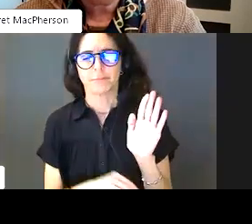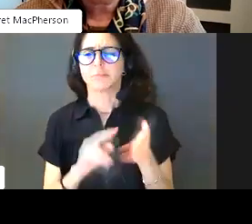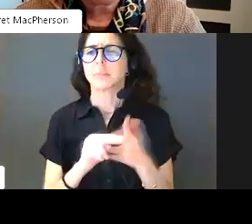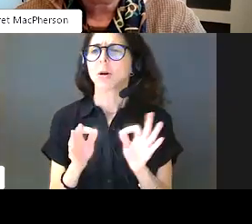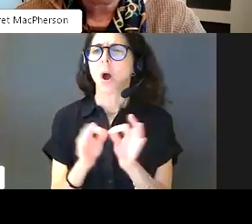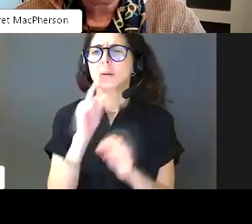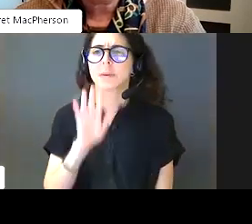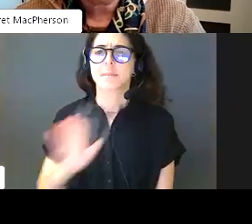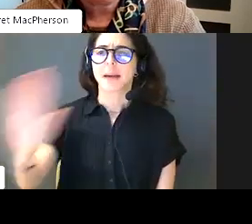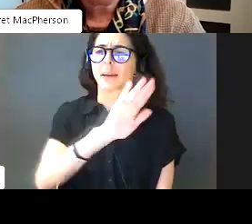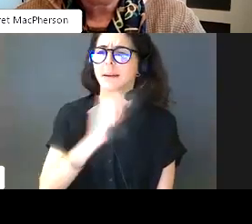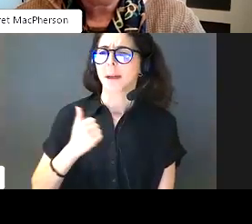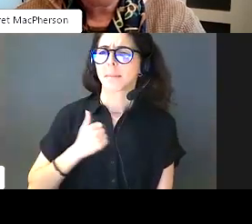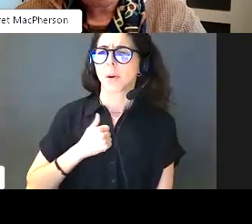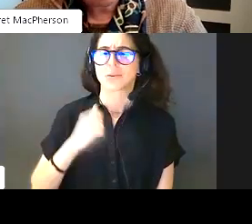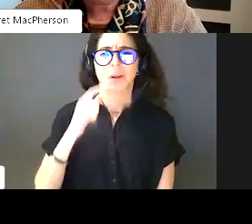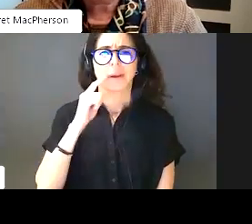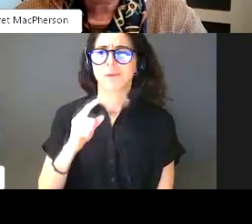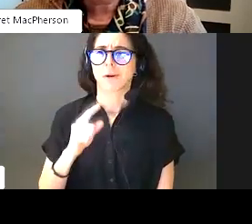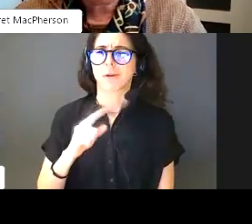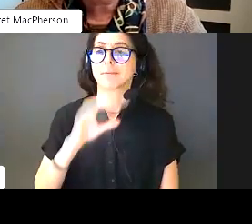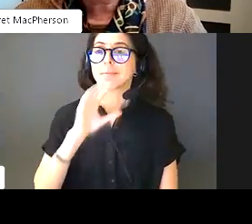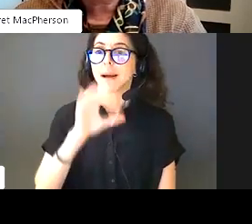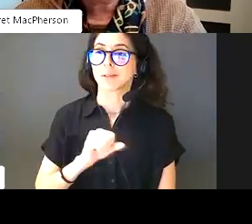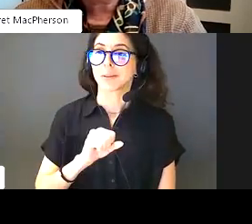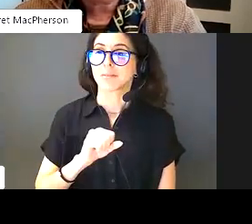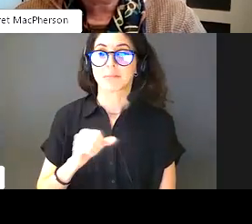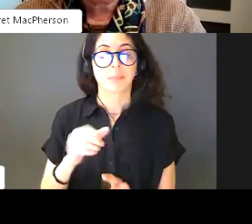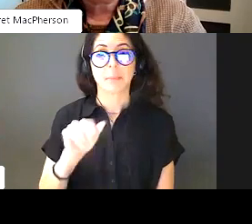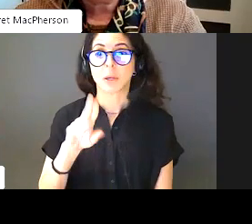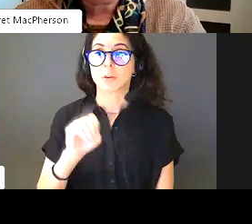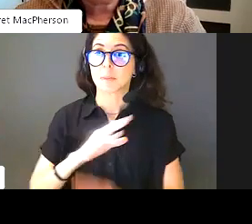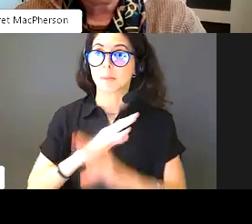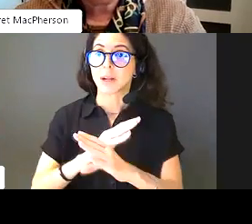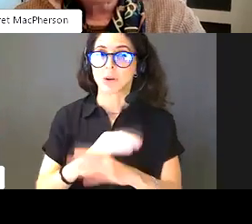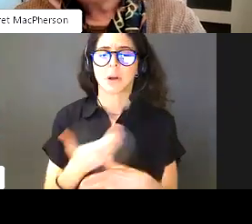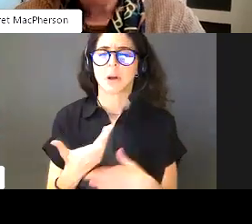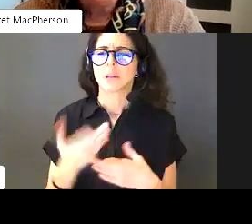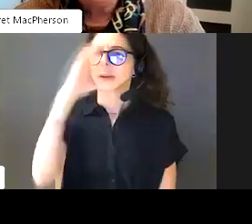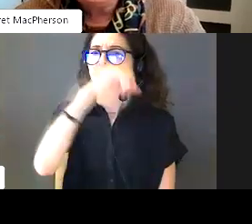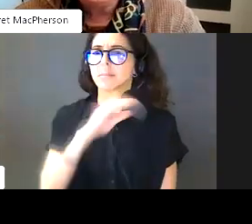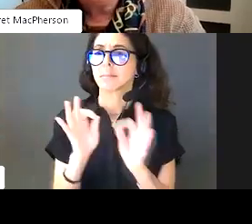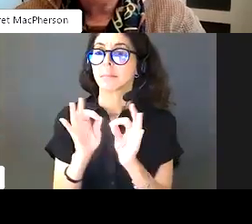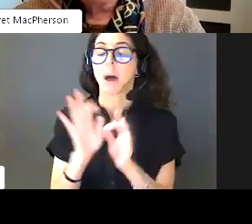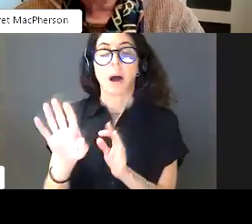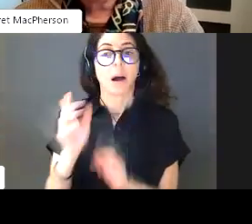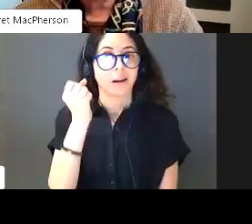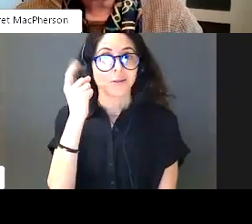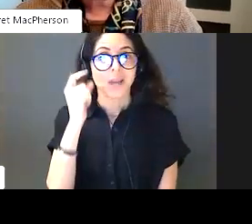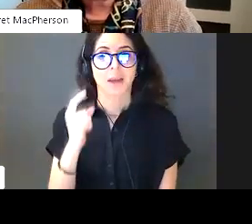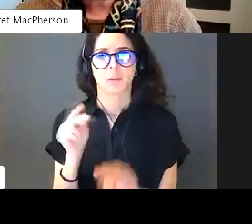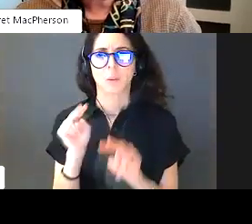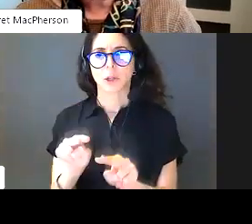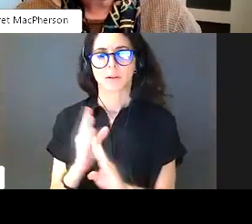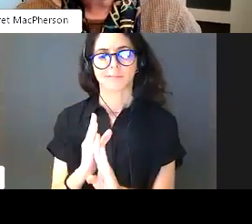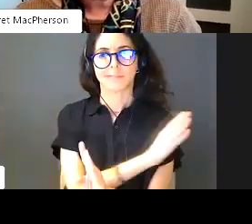pan-Canadian approach to elder abuse prevention? And so these were numbers that were put together based on some existing